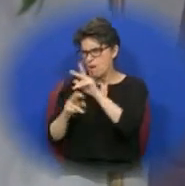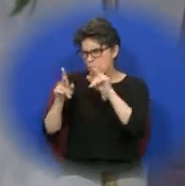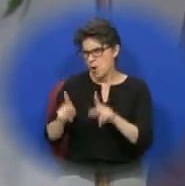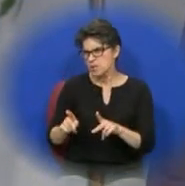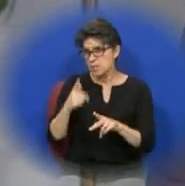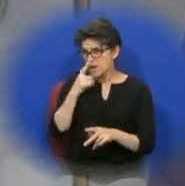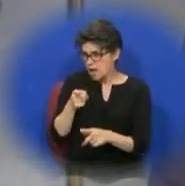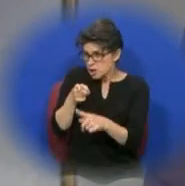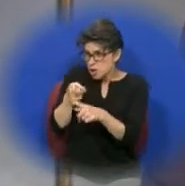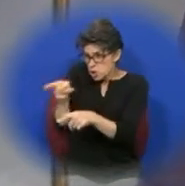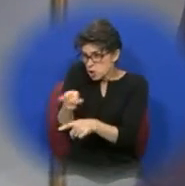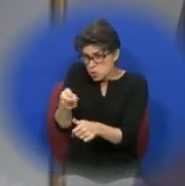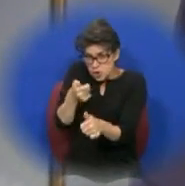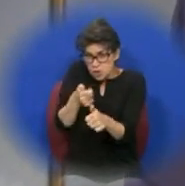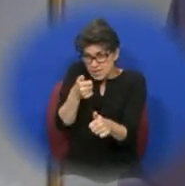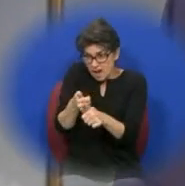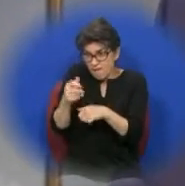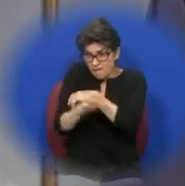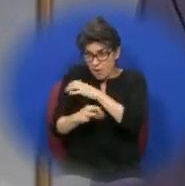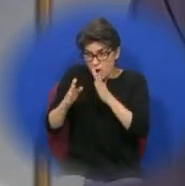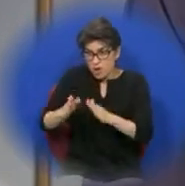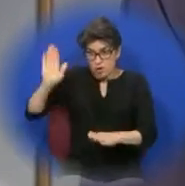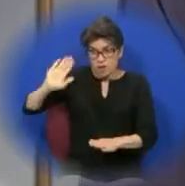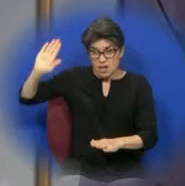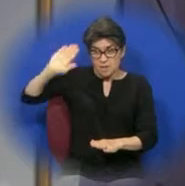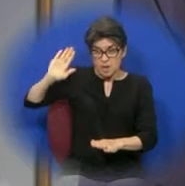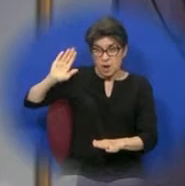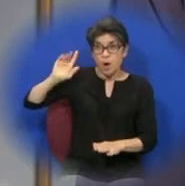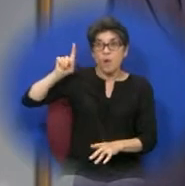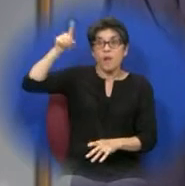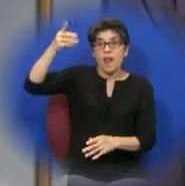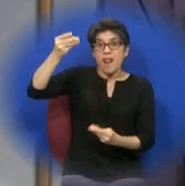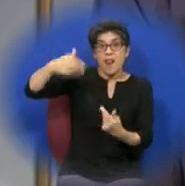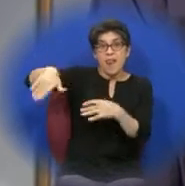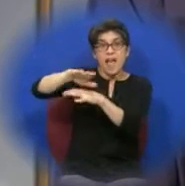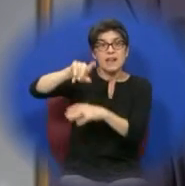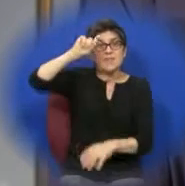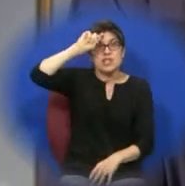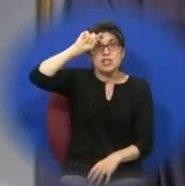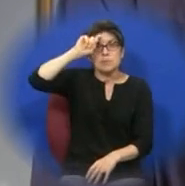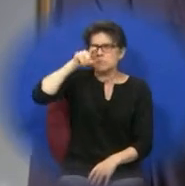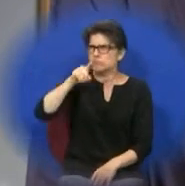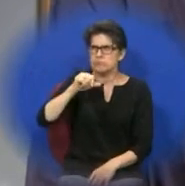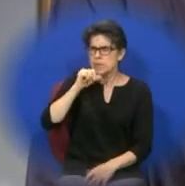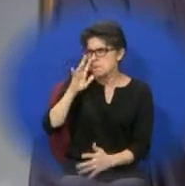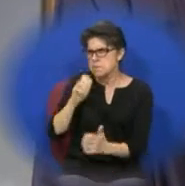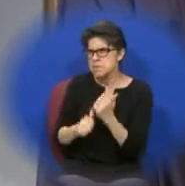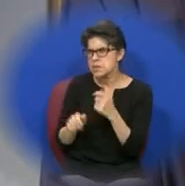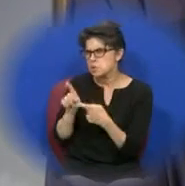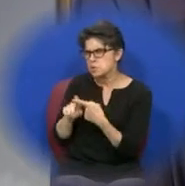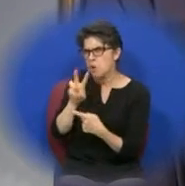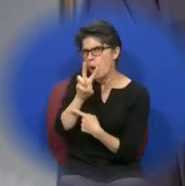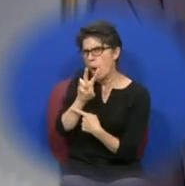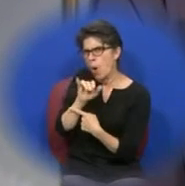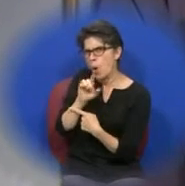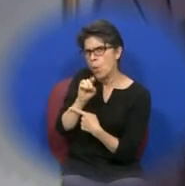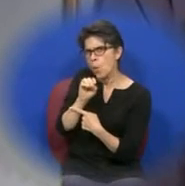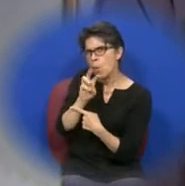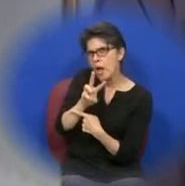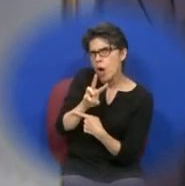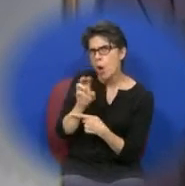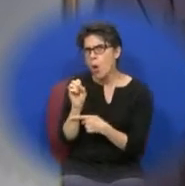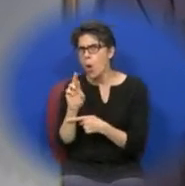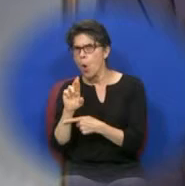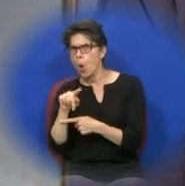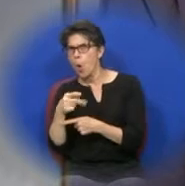were once aliens yourselves in the land of Egypt. You shall not wrong any widow or orphan. If you wrong